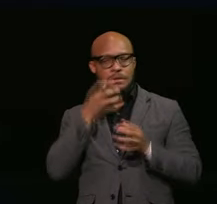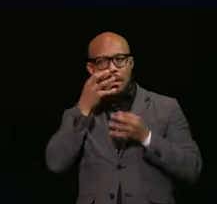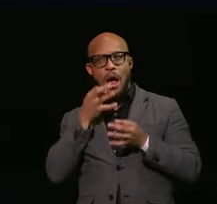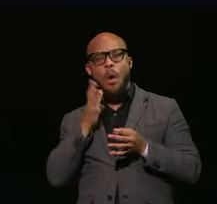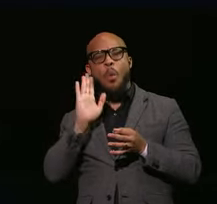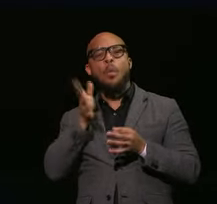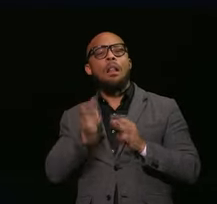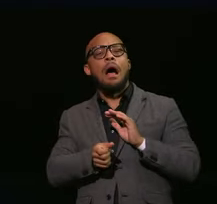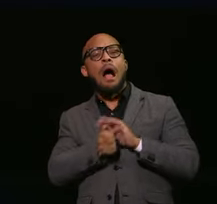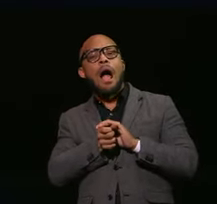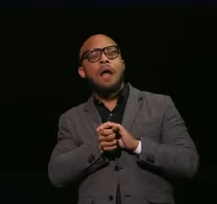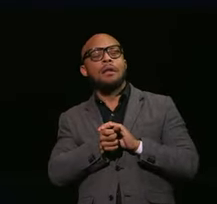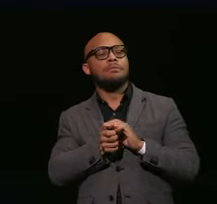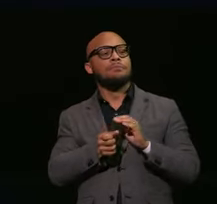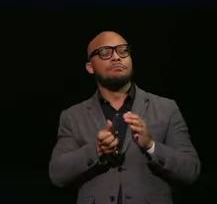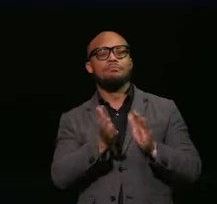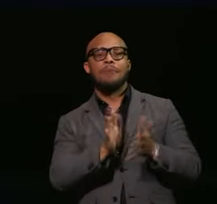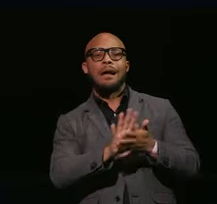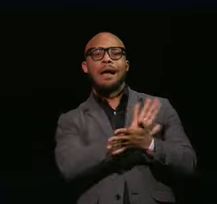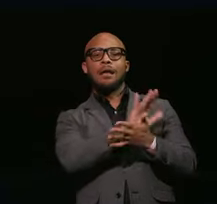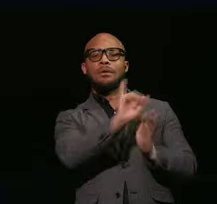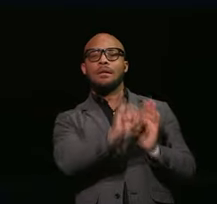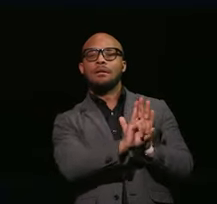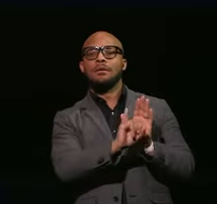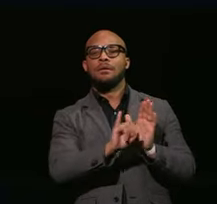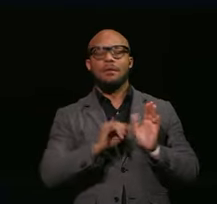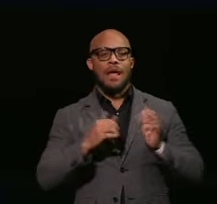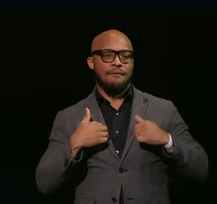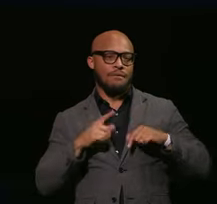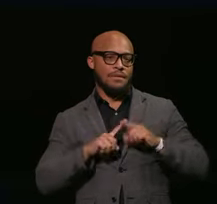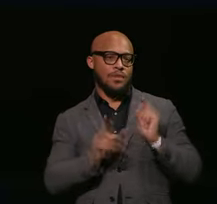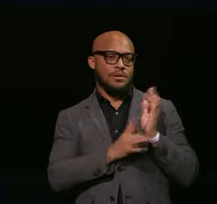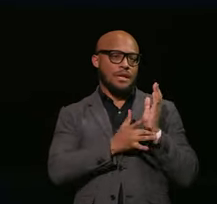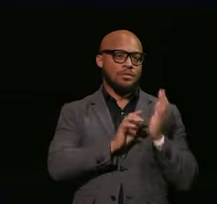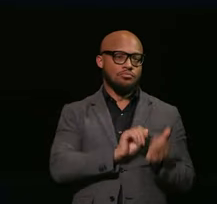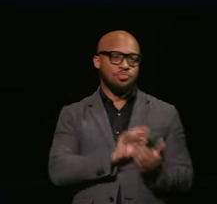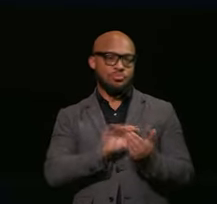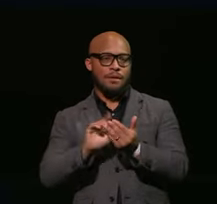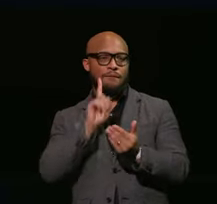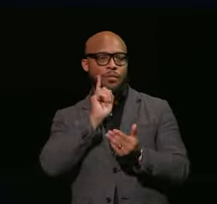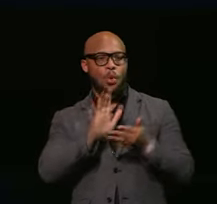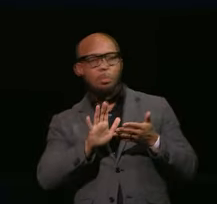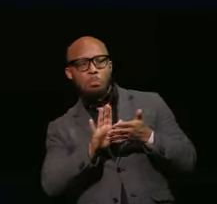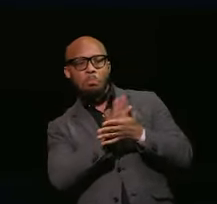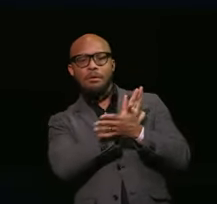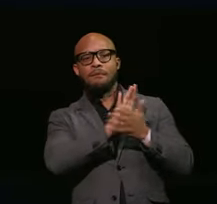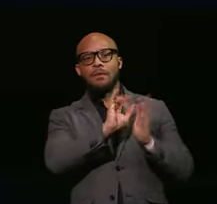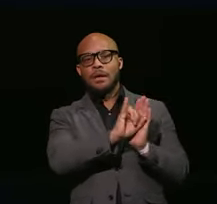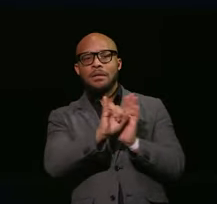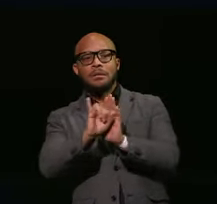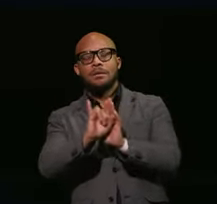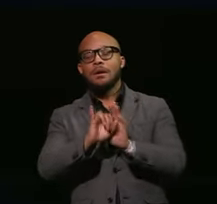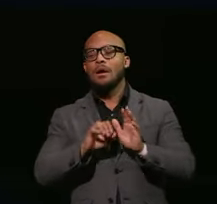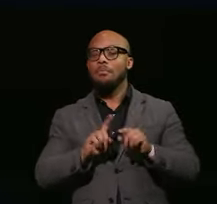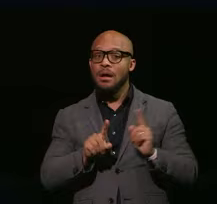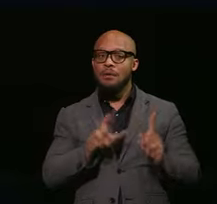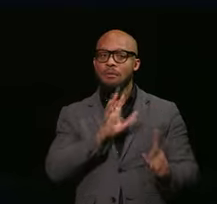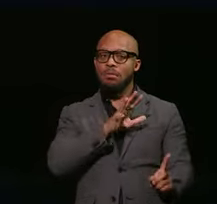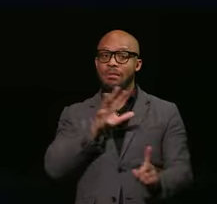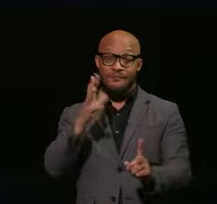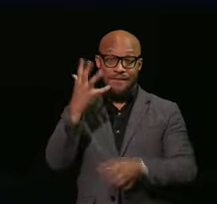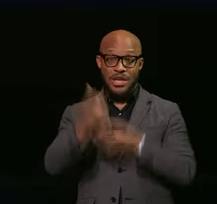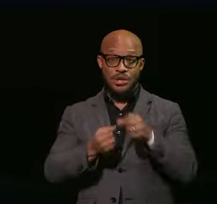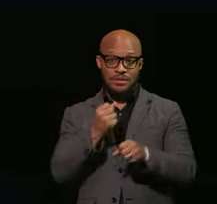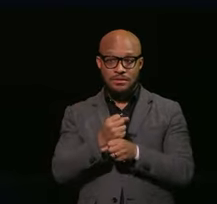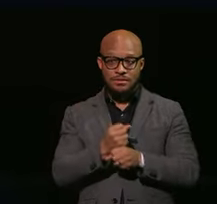many, many different techniques. And then, you know, because the film took so long, we could start having those conversations with her. And